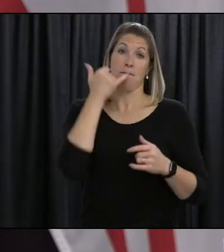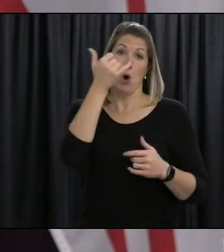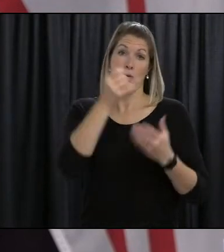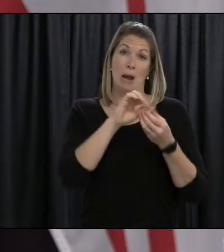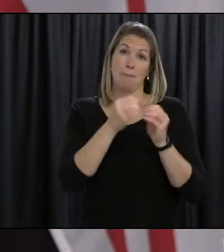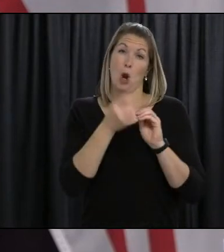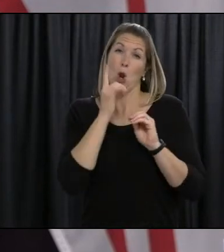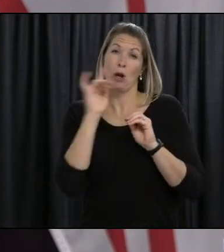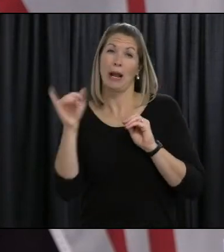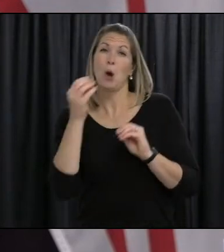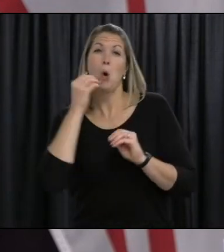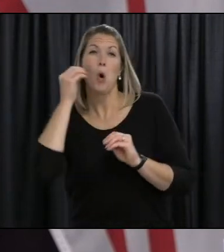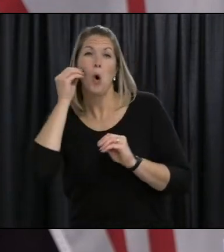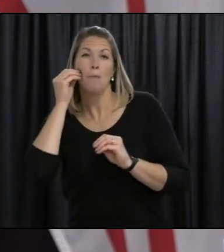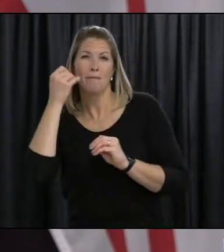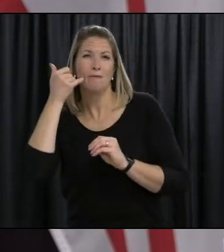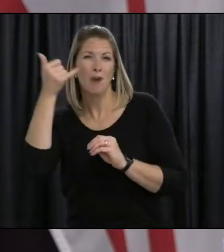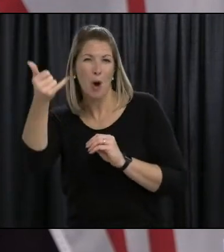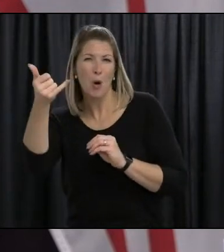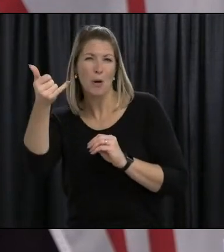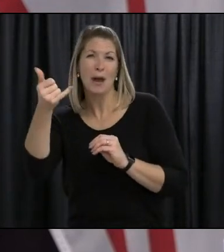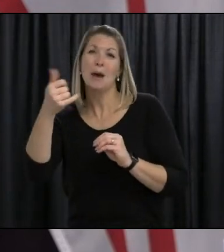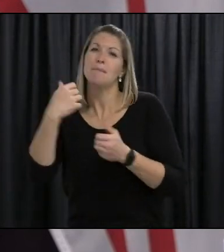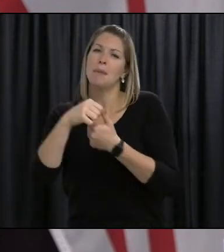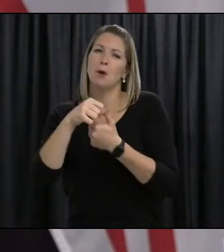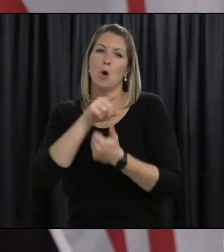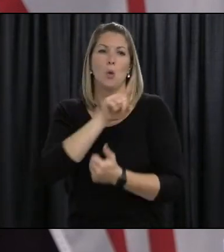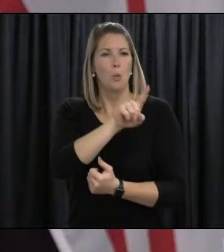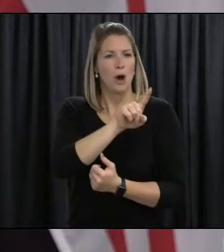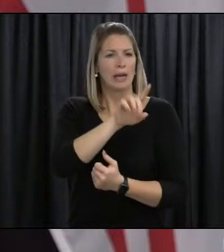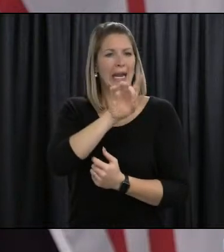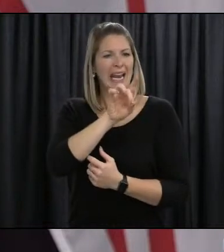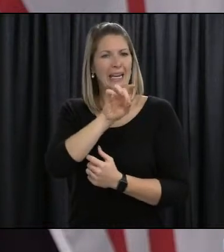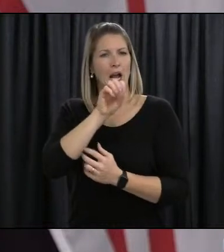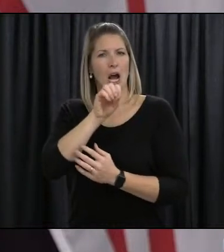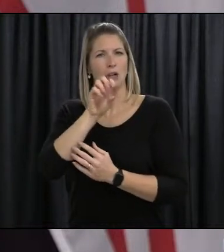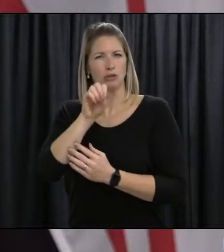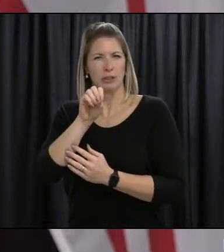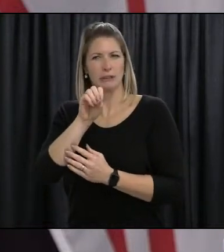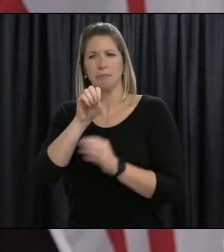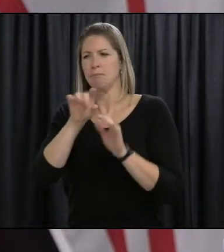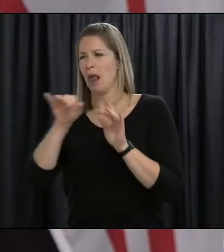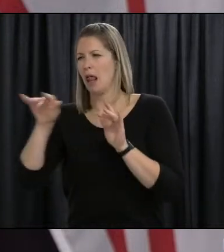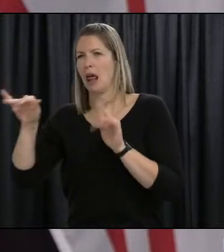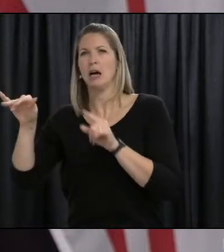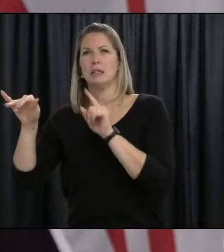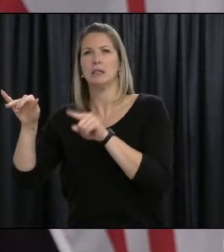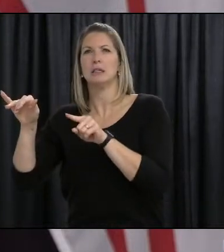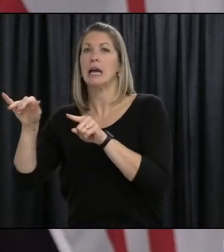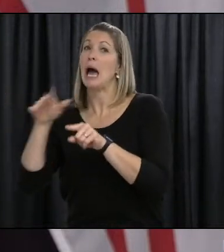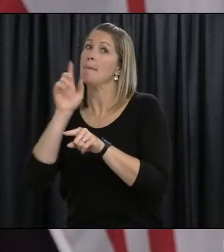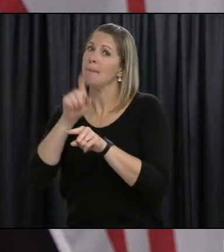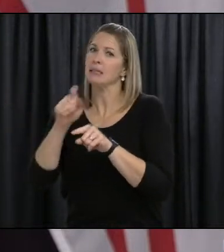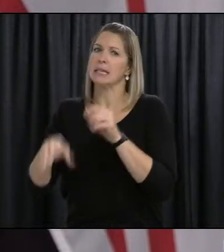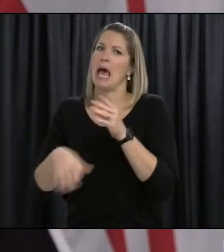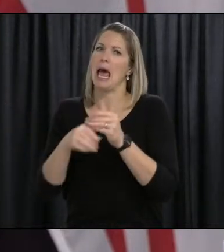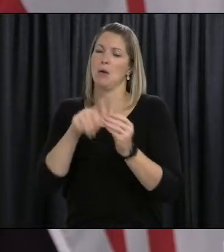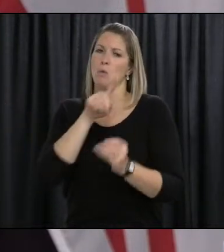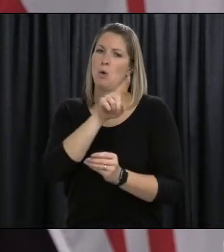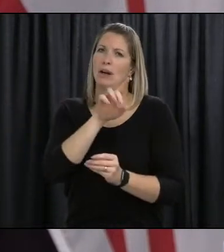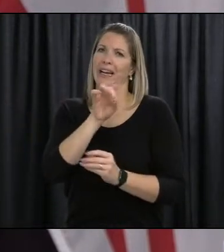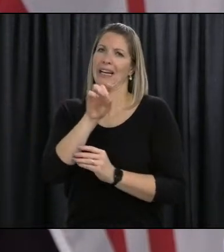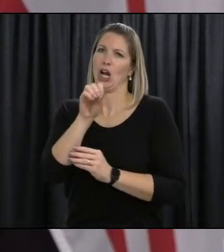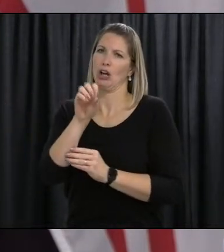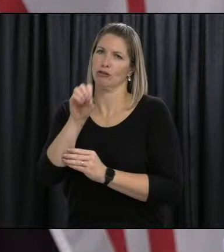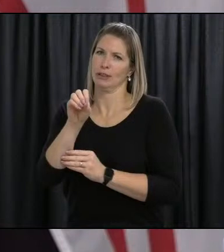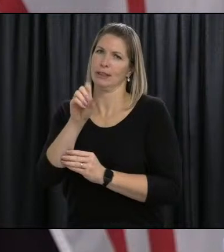it's 1-800. The number is on the website. It will be on our media availability and advisory notice today. Don't